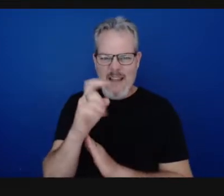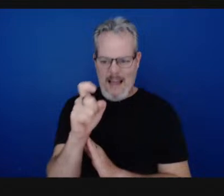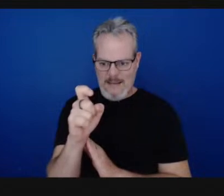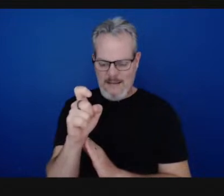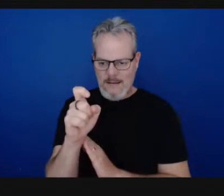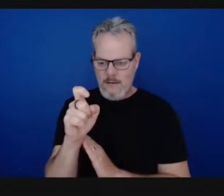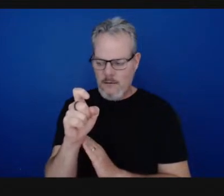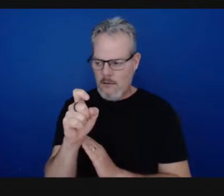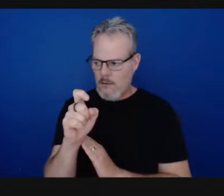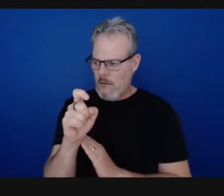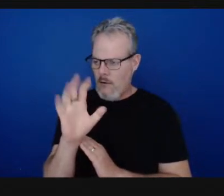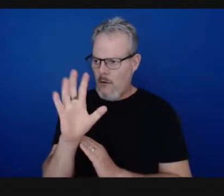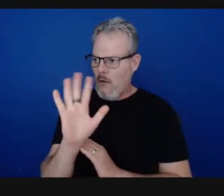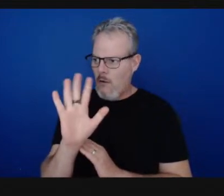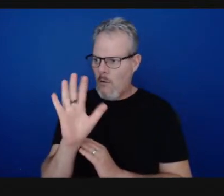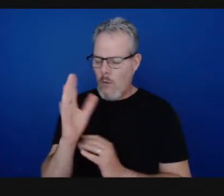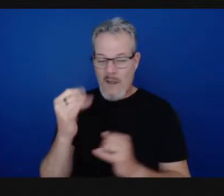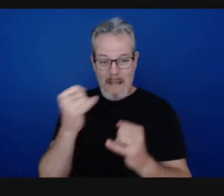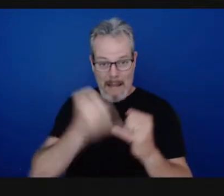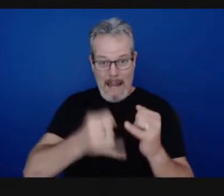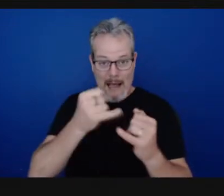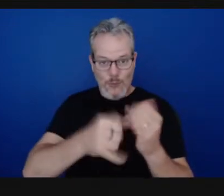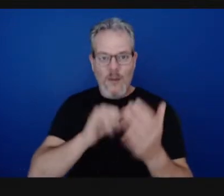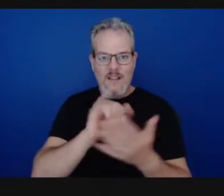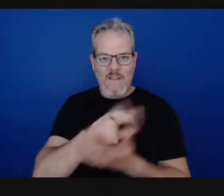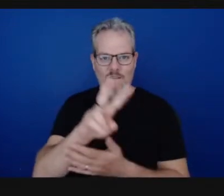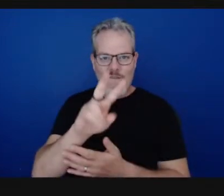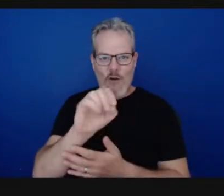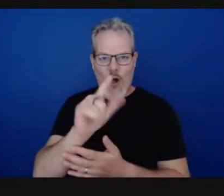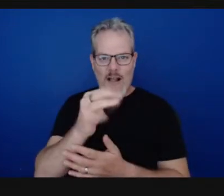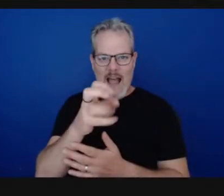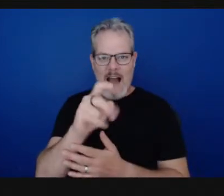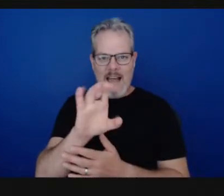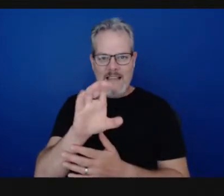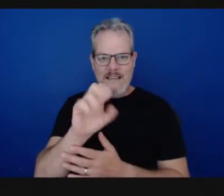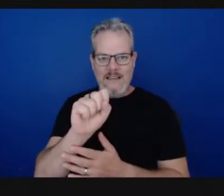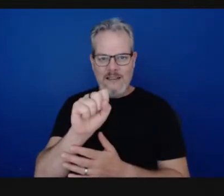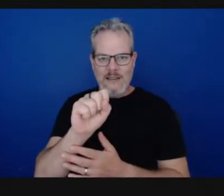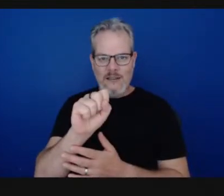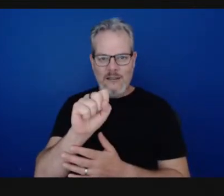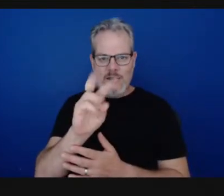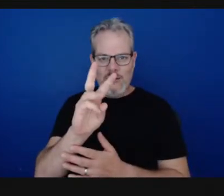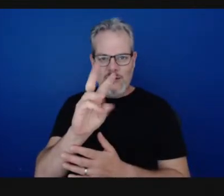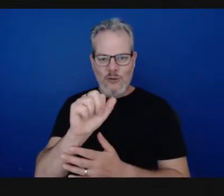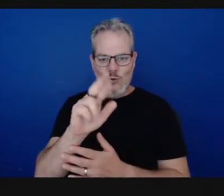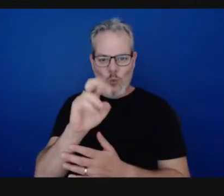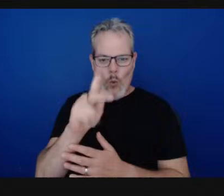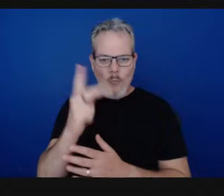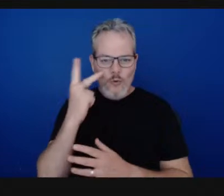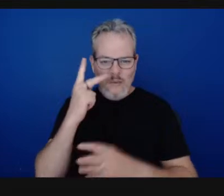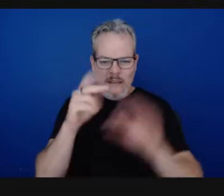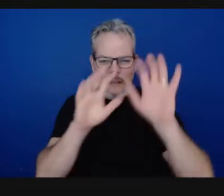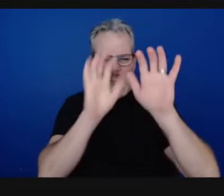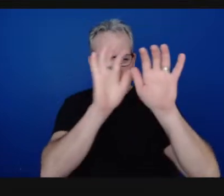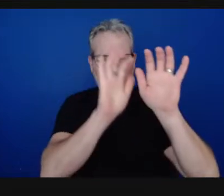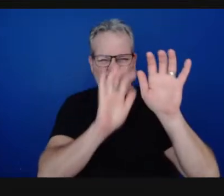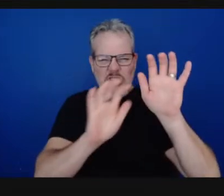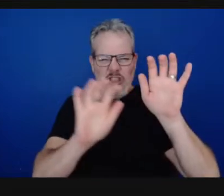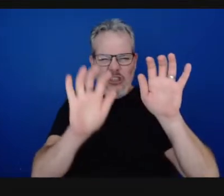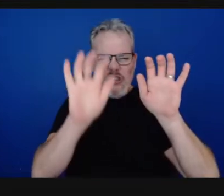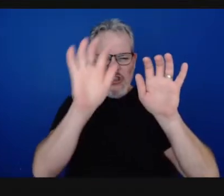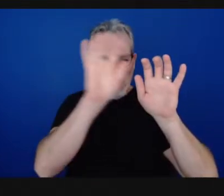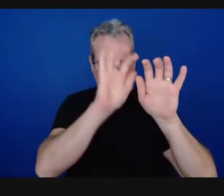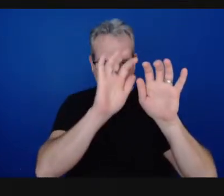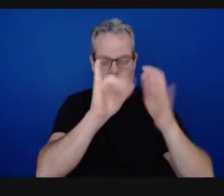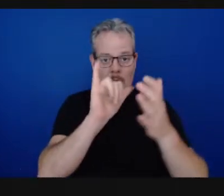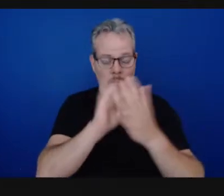No, the last one is the volcanic swarms, which is all the little bumps you see here in the middle, all around the summit, which we've been having happening for the